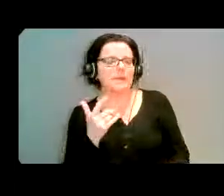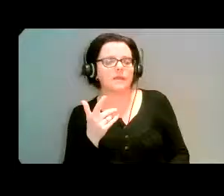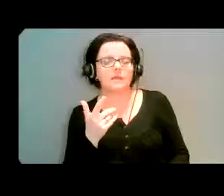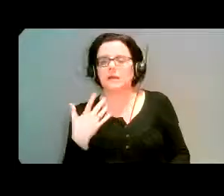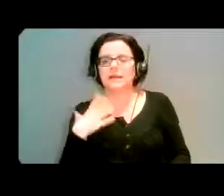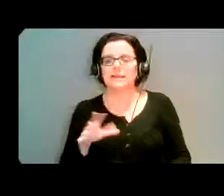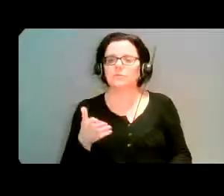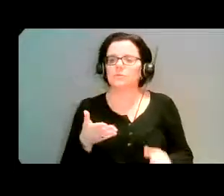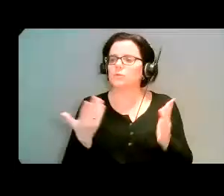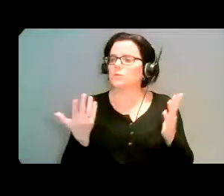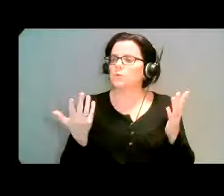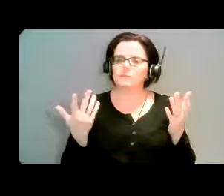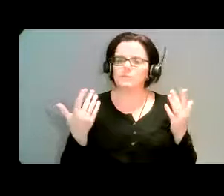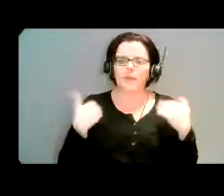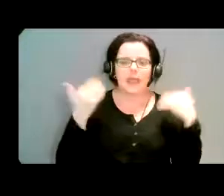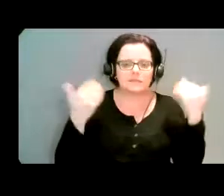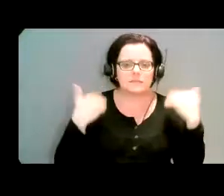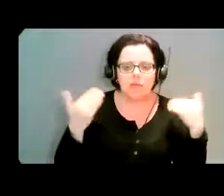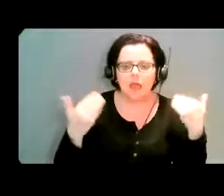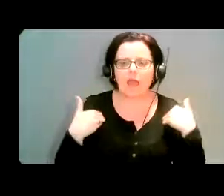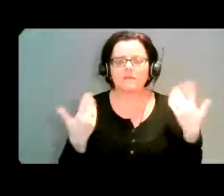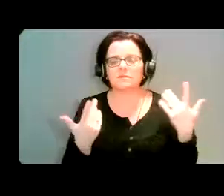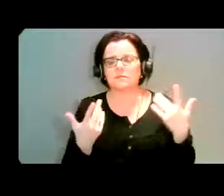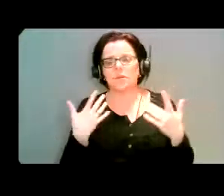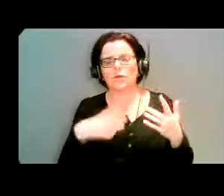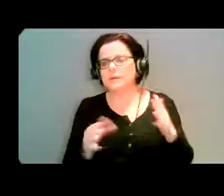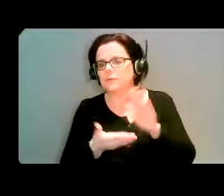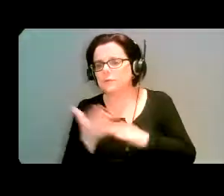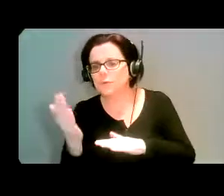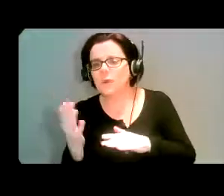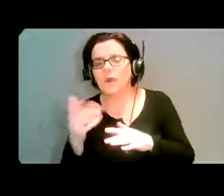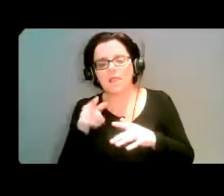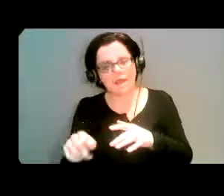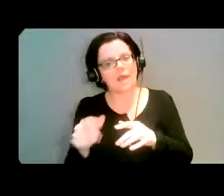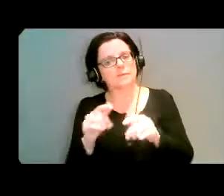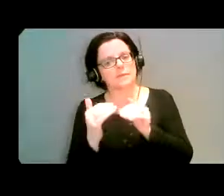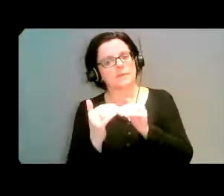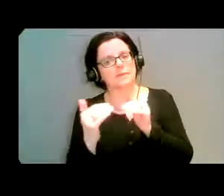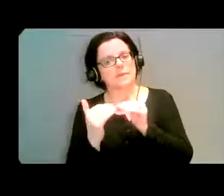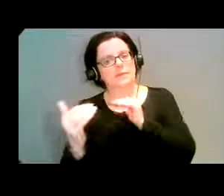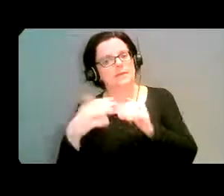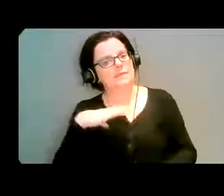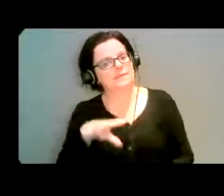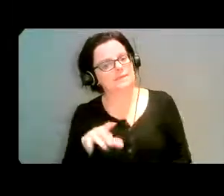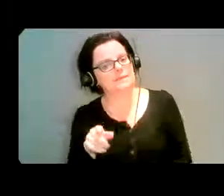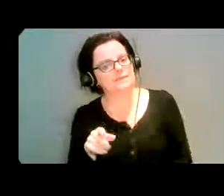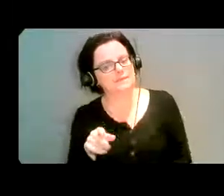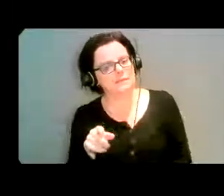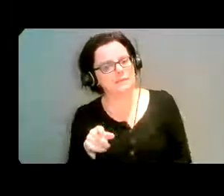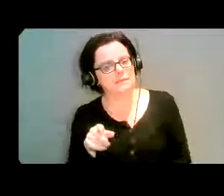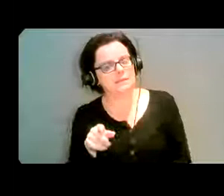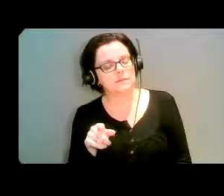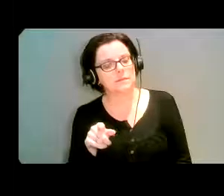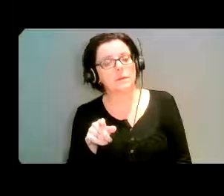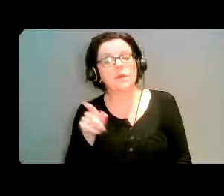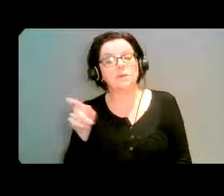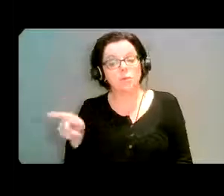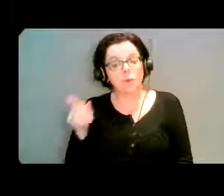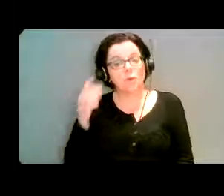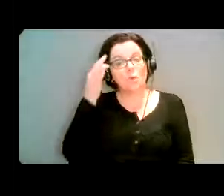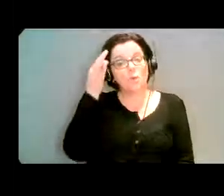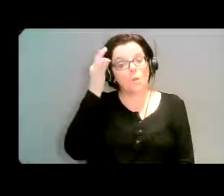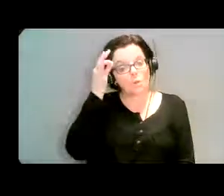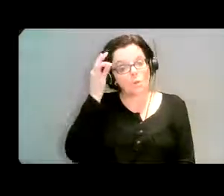exercise or doing other things might meet their needs better. So local authority at